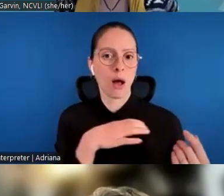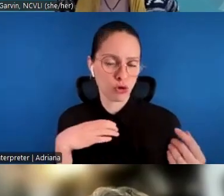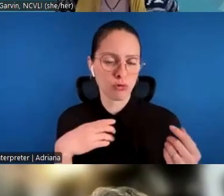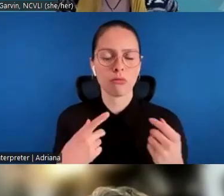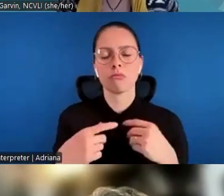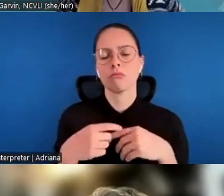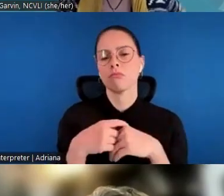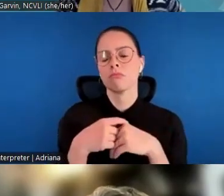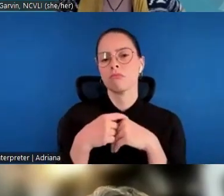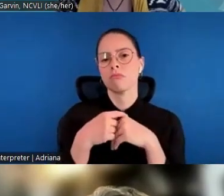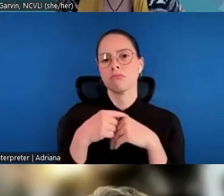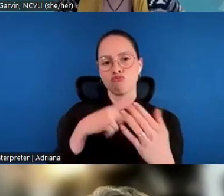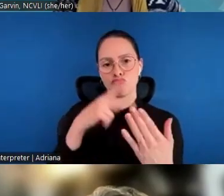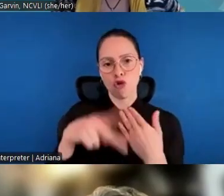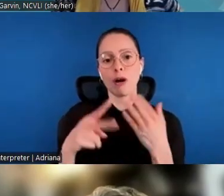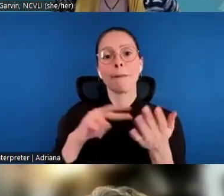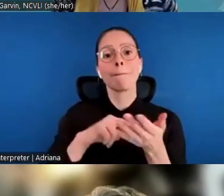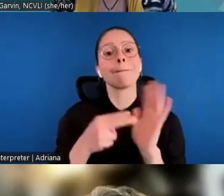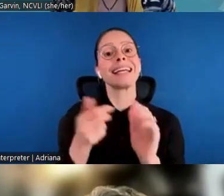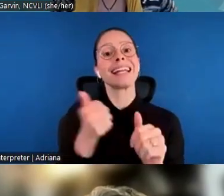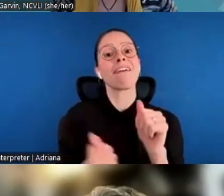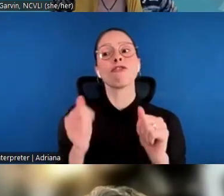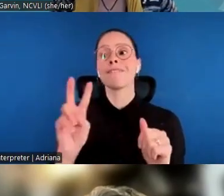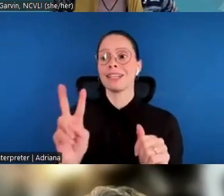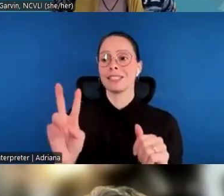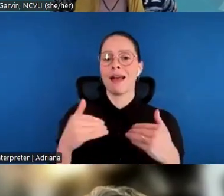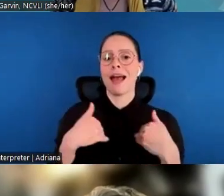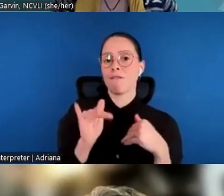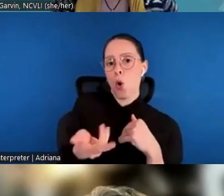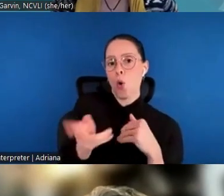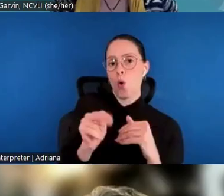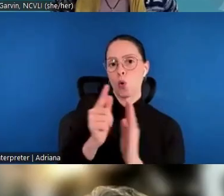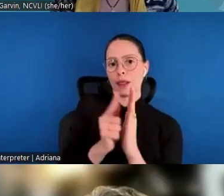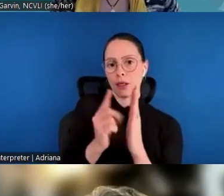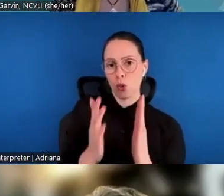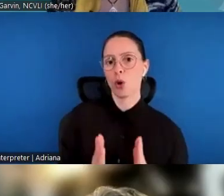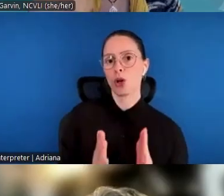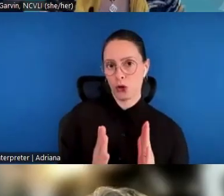have their own lawyer from time of incident forward, if they want